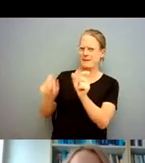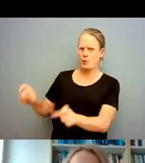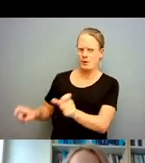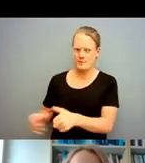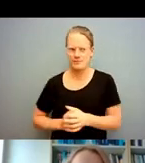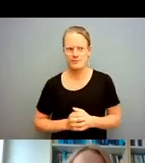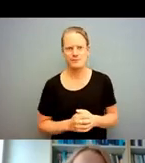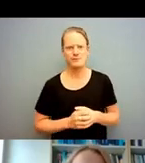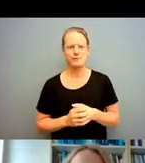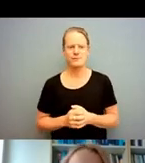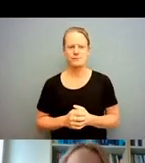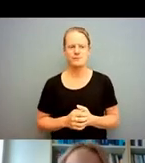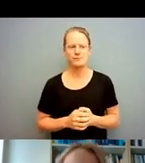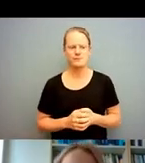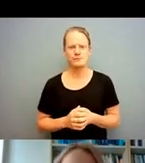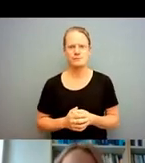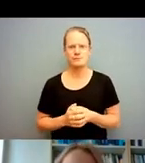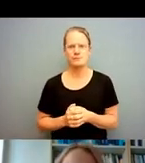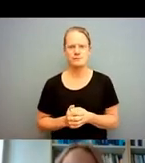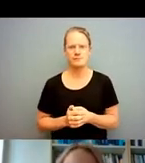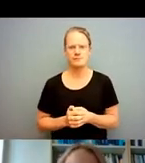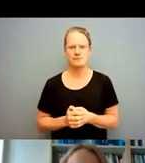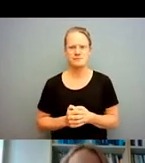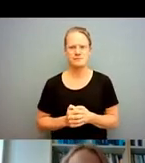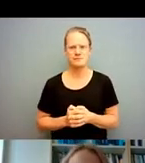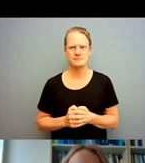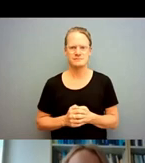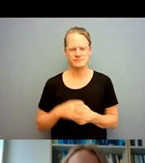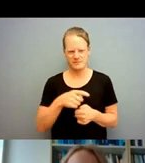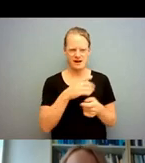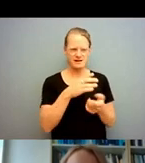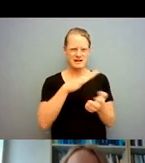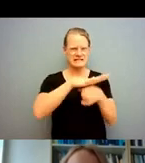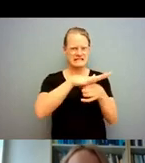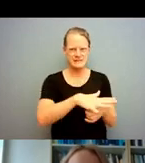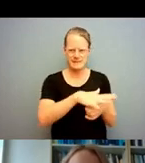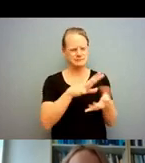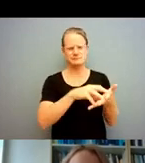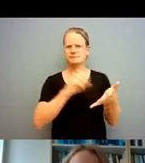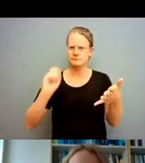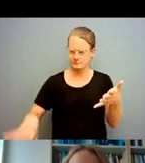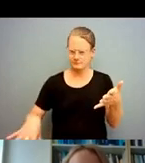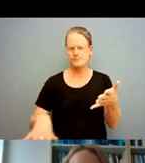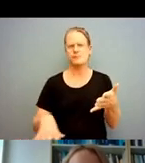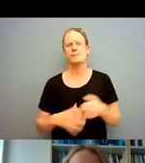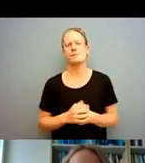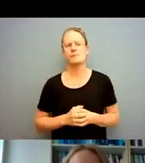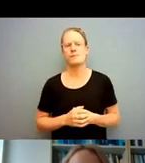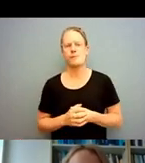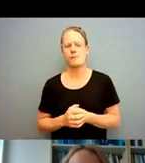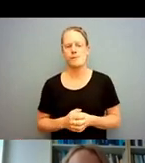equality are fundamental components also in the UN Declaration on the Rights of Indigenous